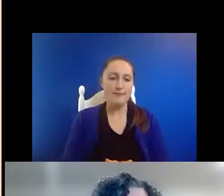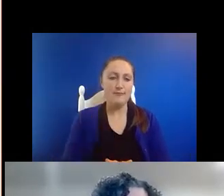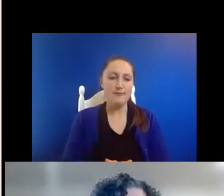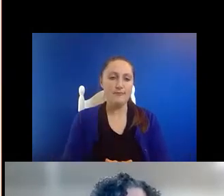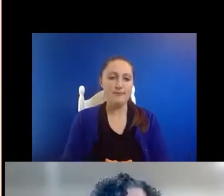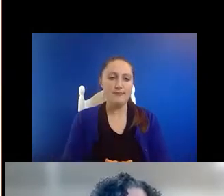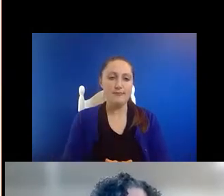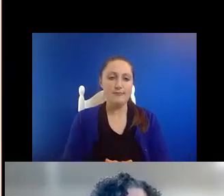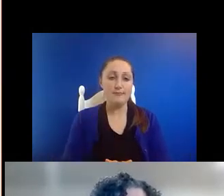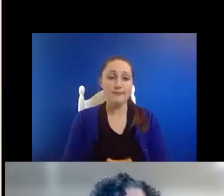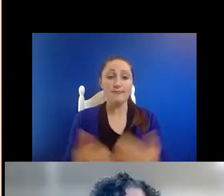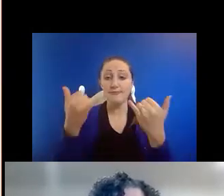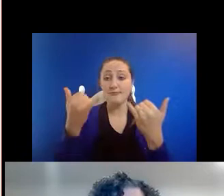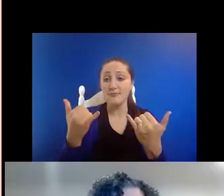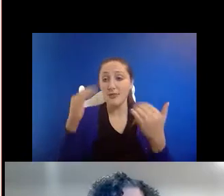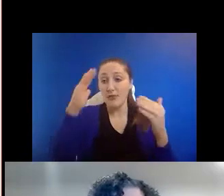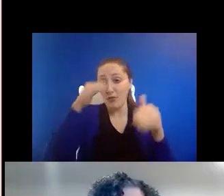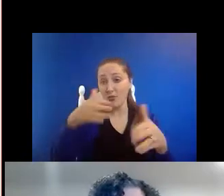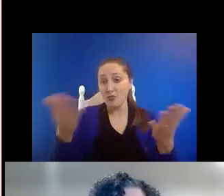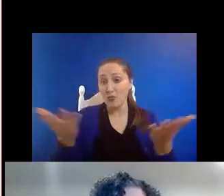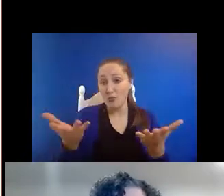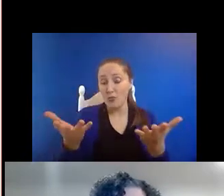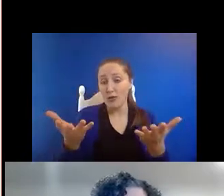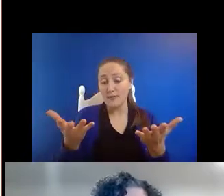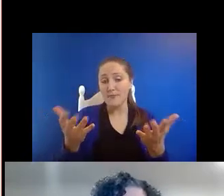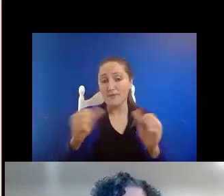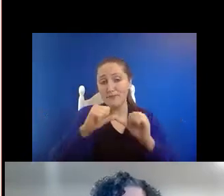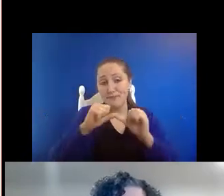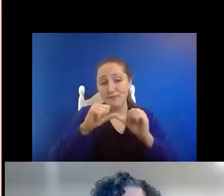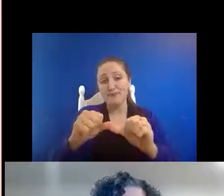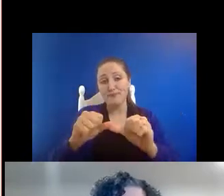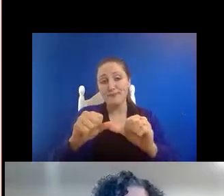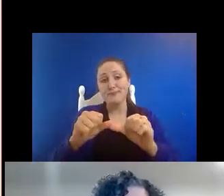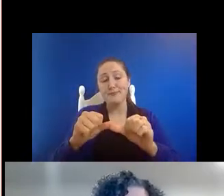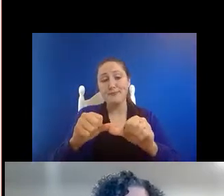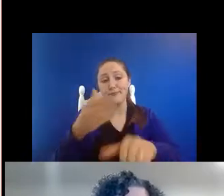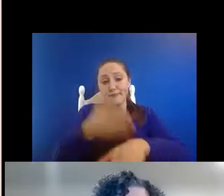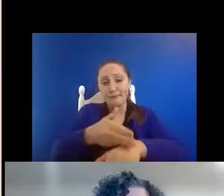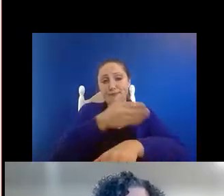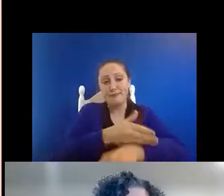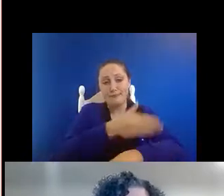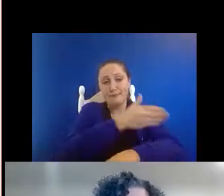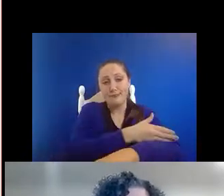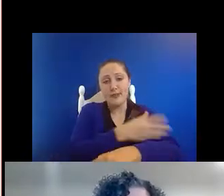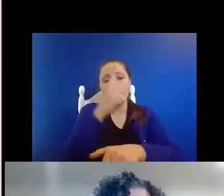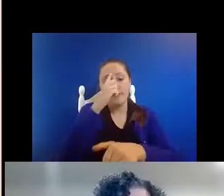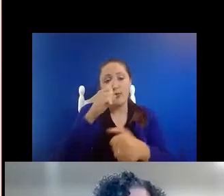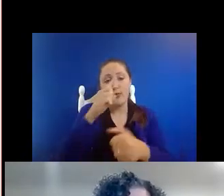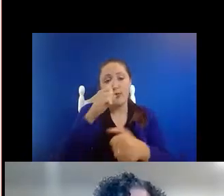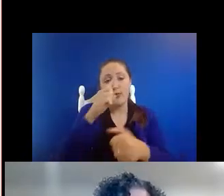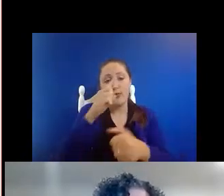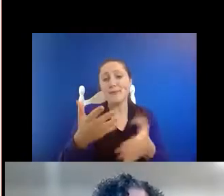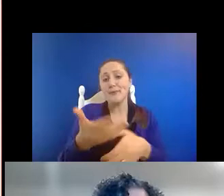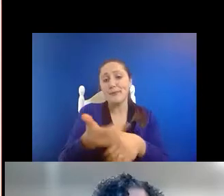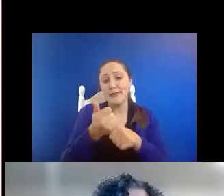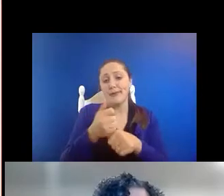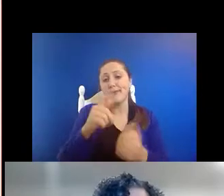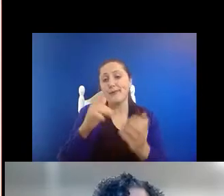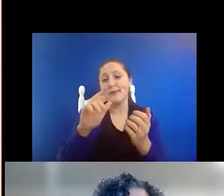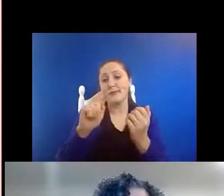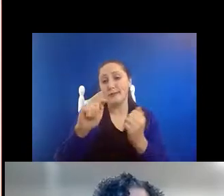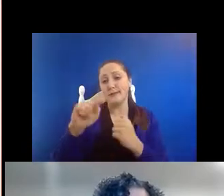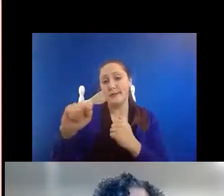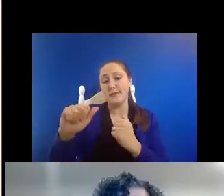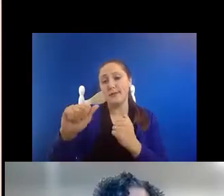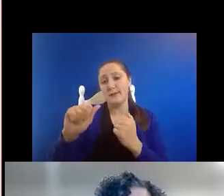So the current focus is on maintaining the momentum moving forward for providers that have received technical assistance. It's